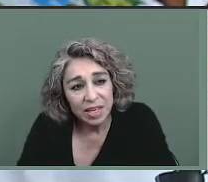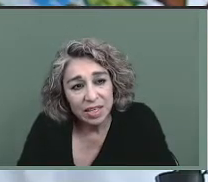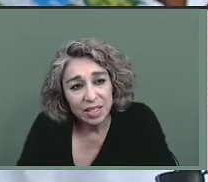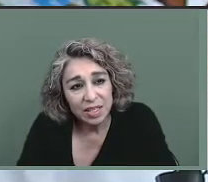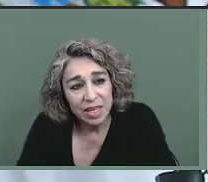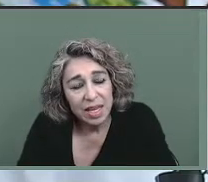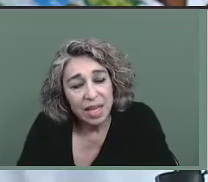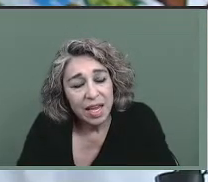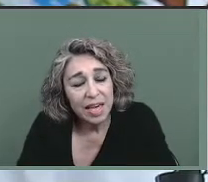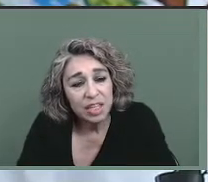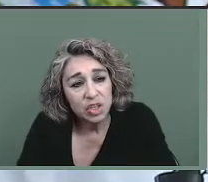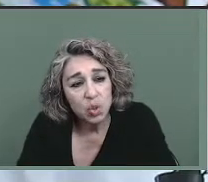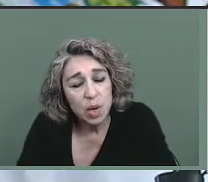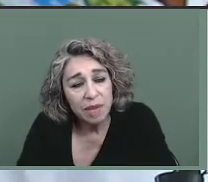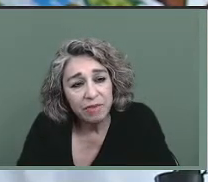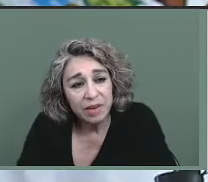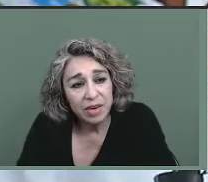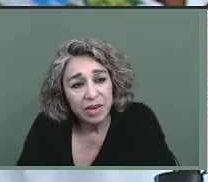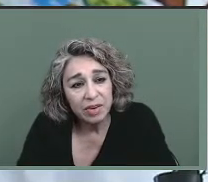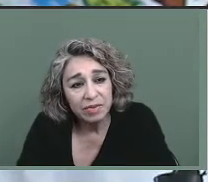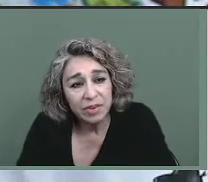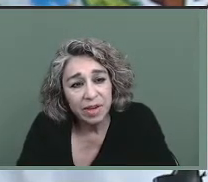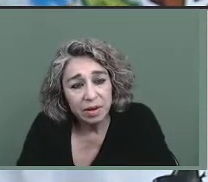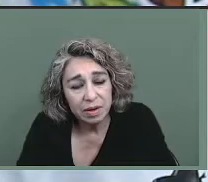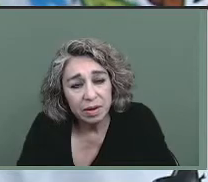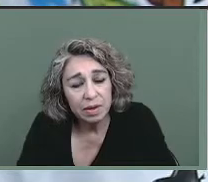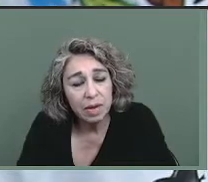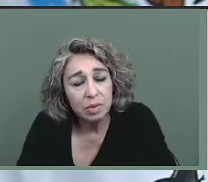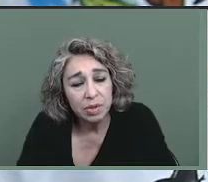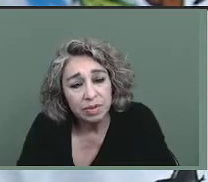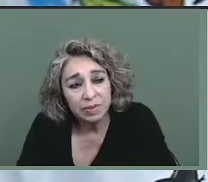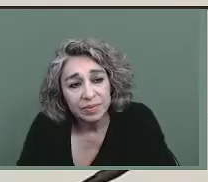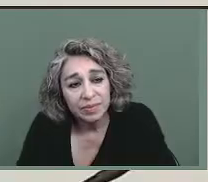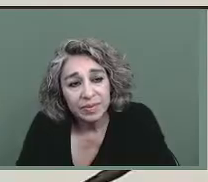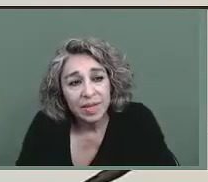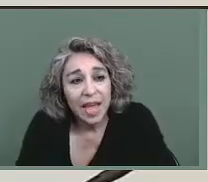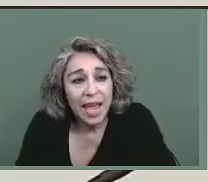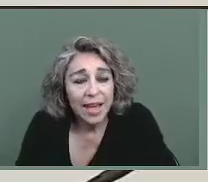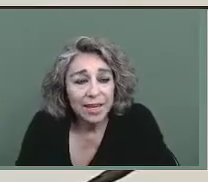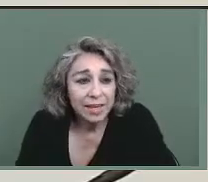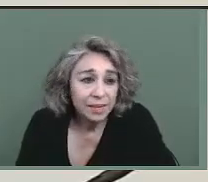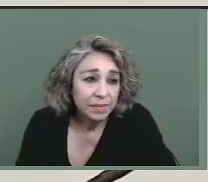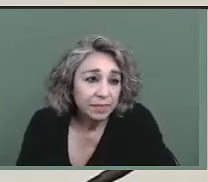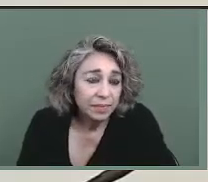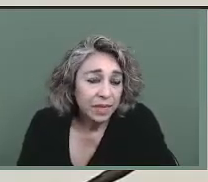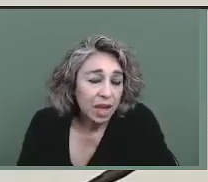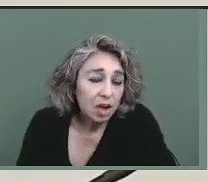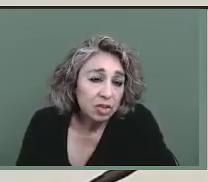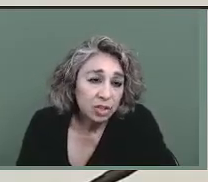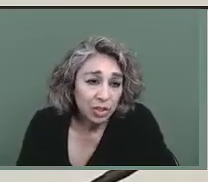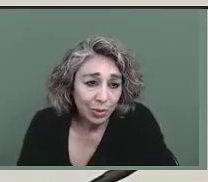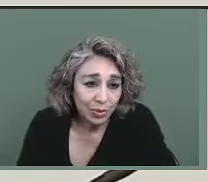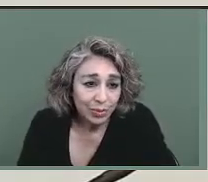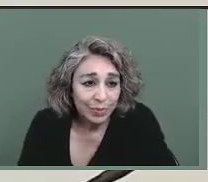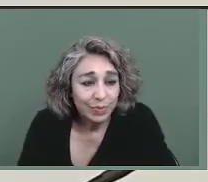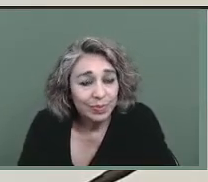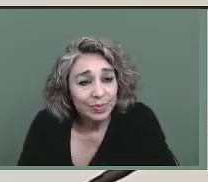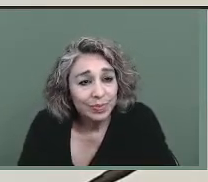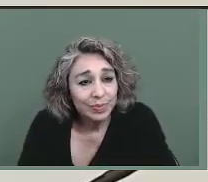elderly adults. And it's 2,550 double. And also,